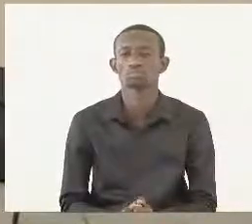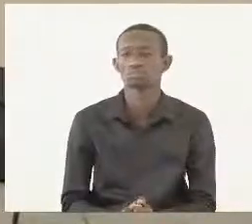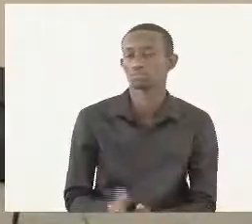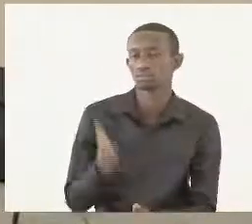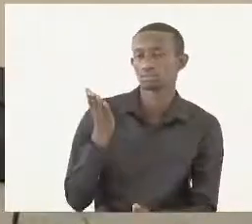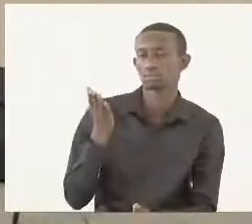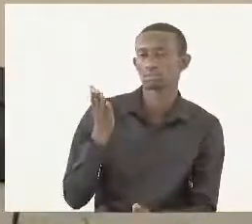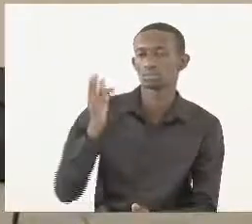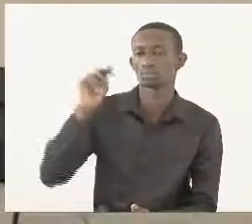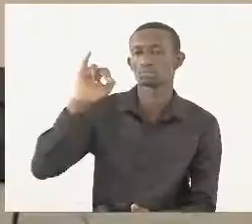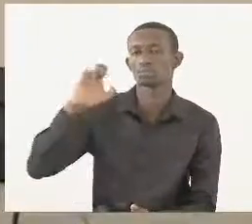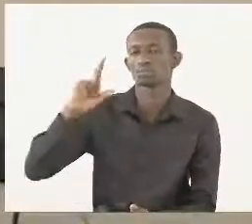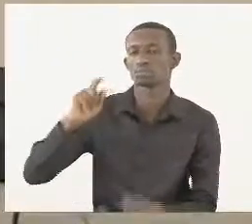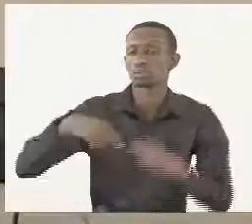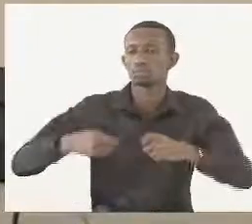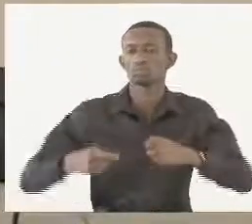metals can undergo.